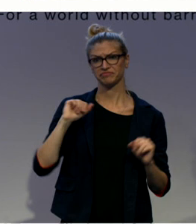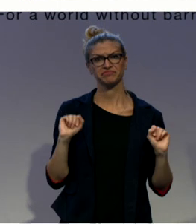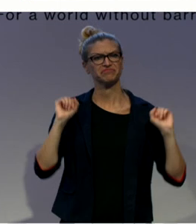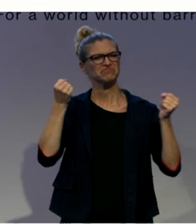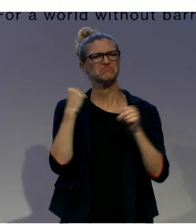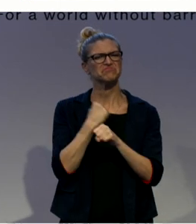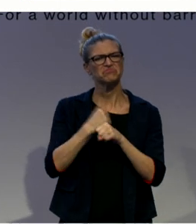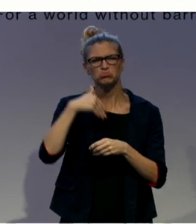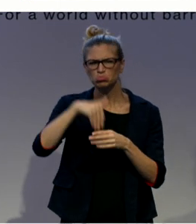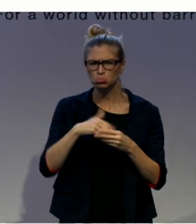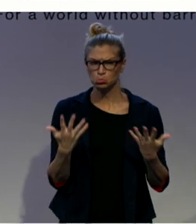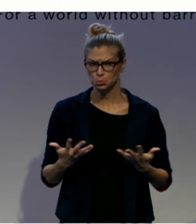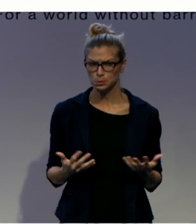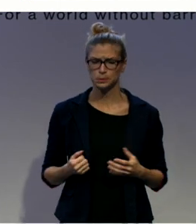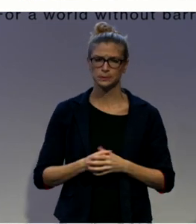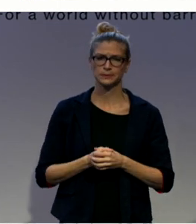to